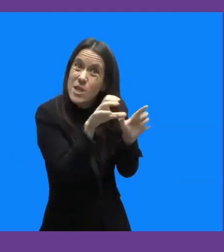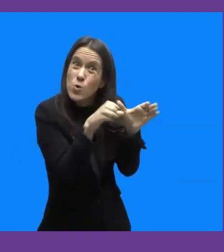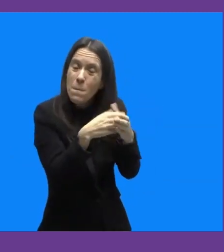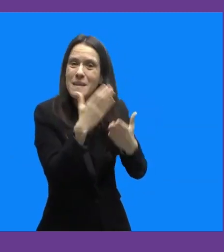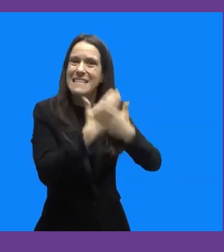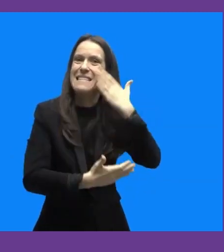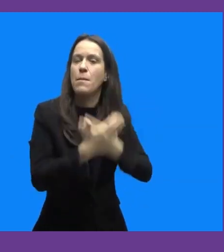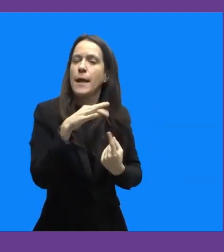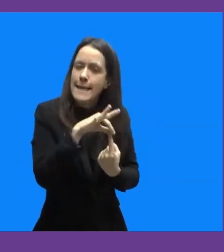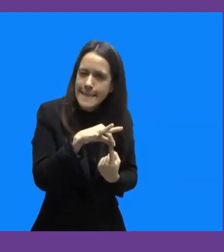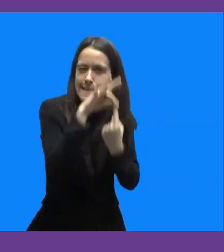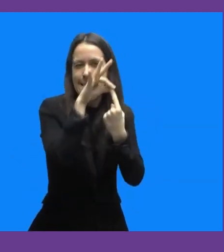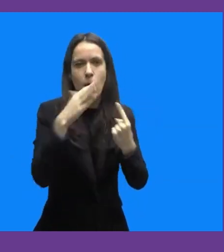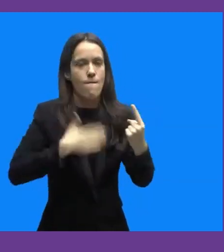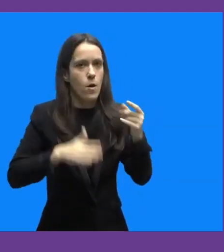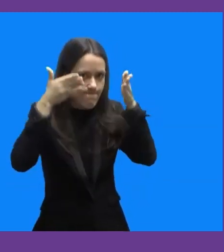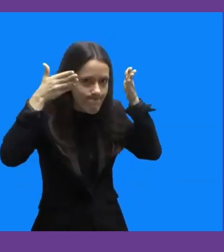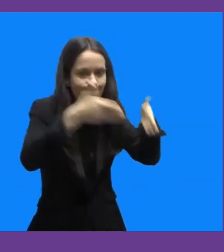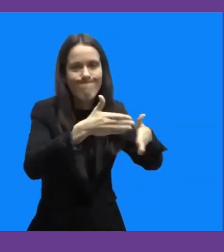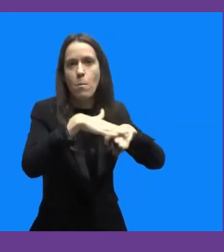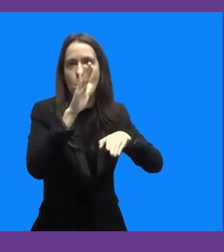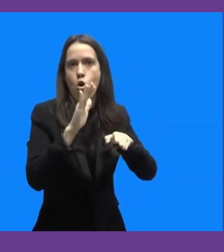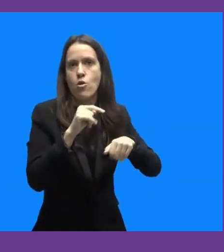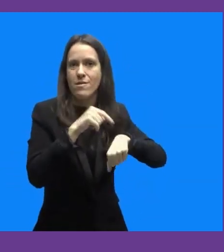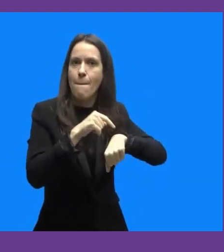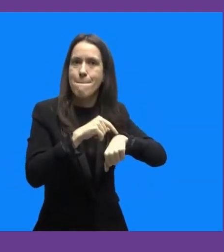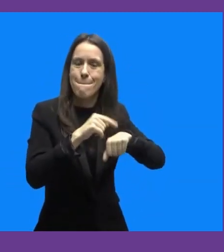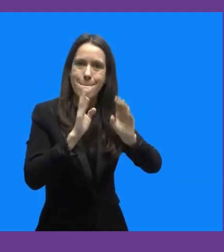particular really needed to be addressed,